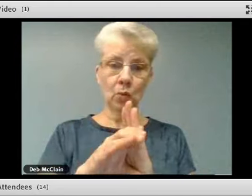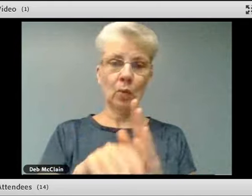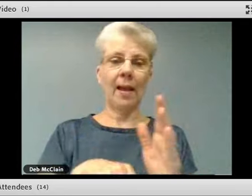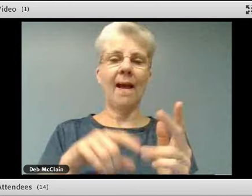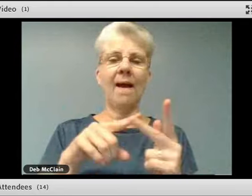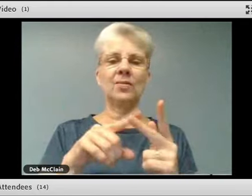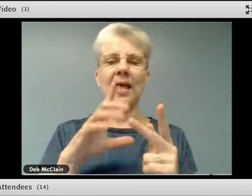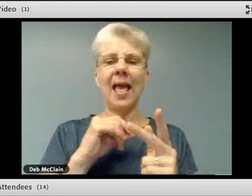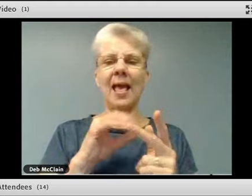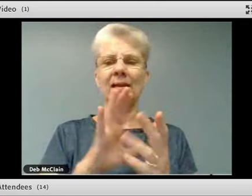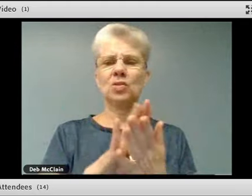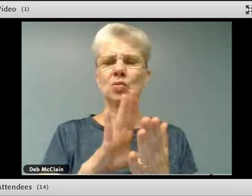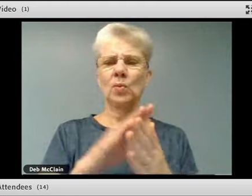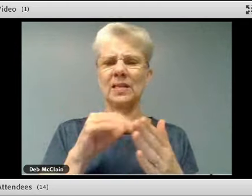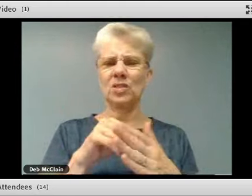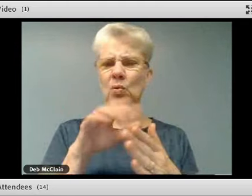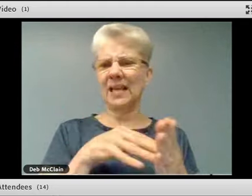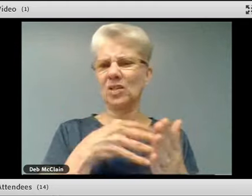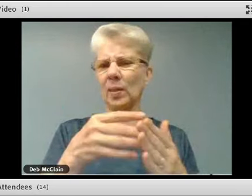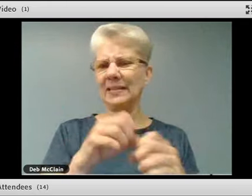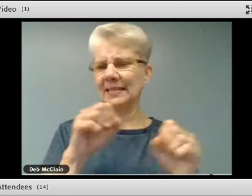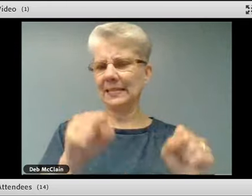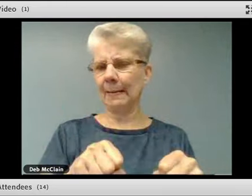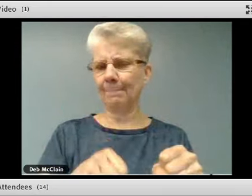school's internal scheduling system.